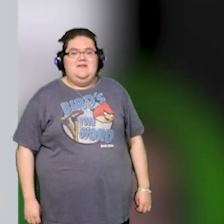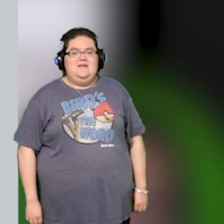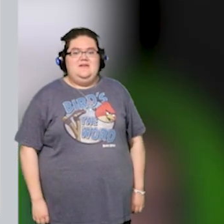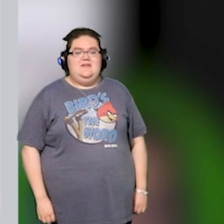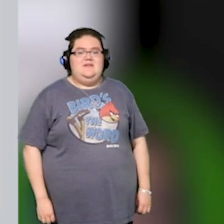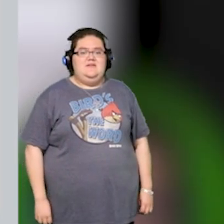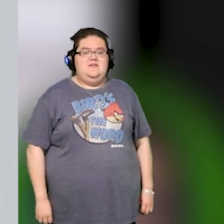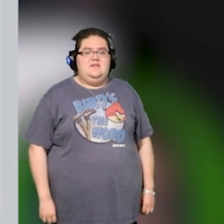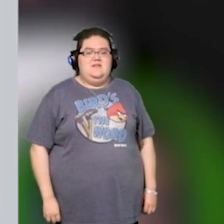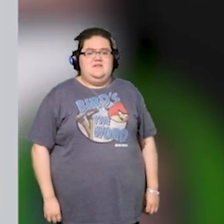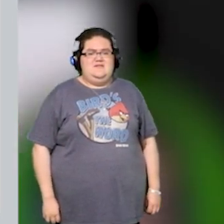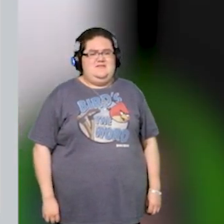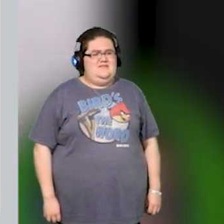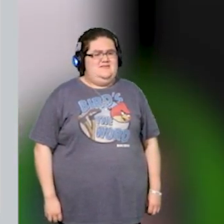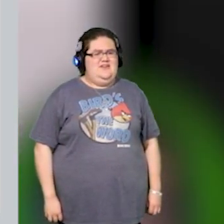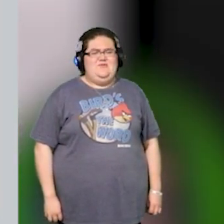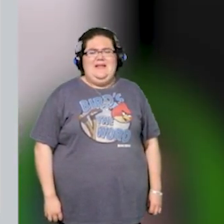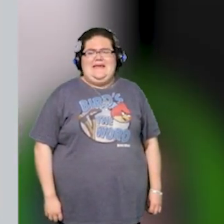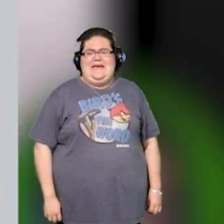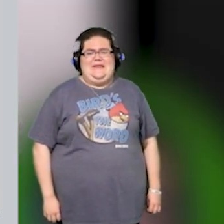Oh my god. This is a hard one.